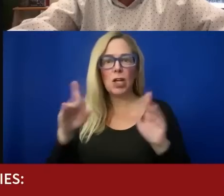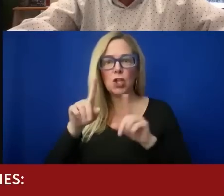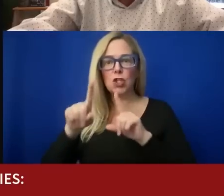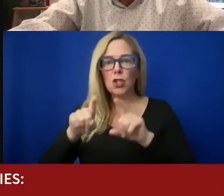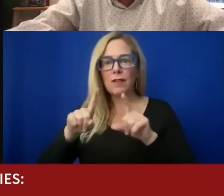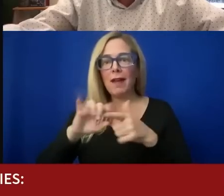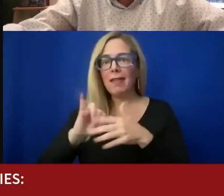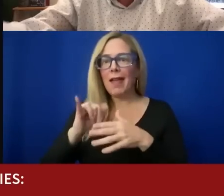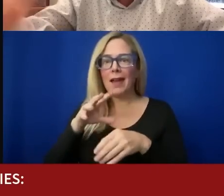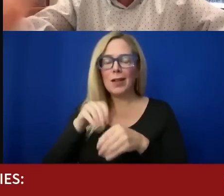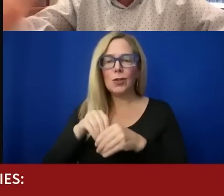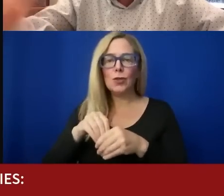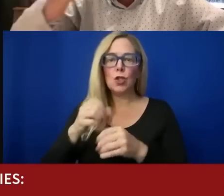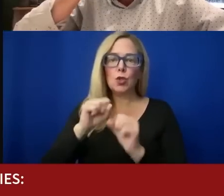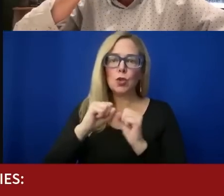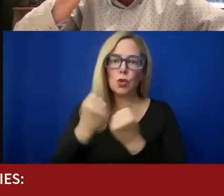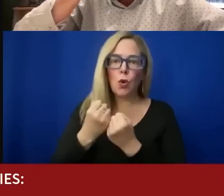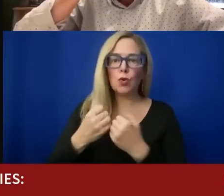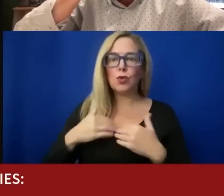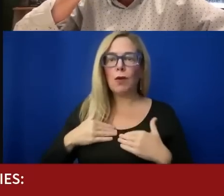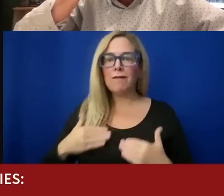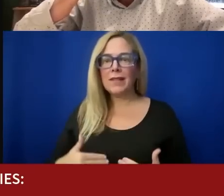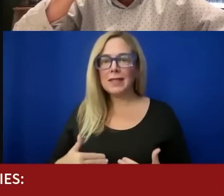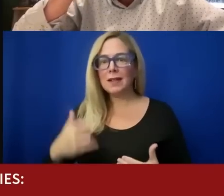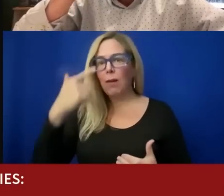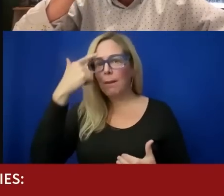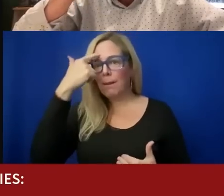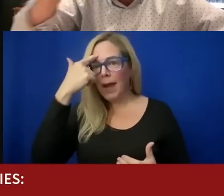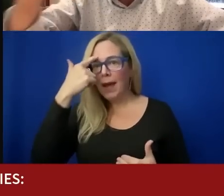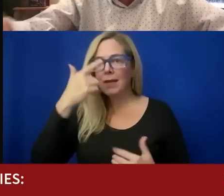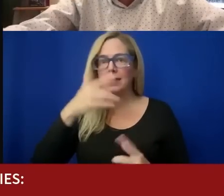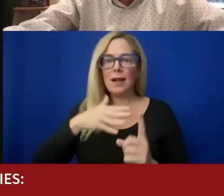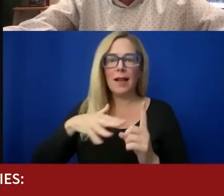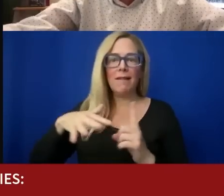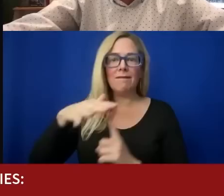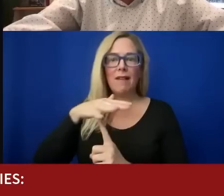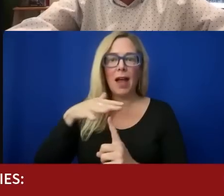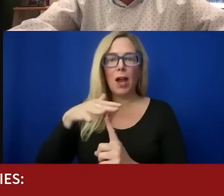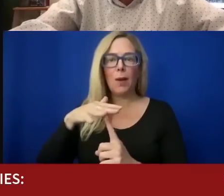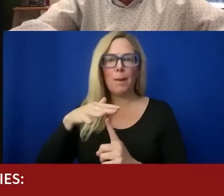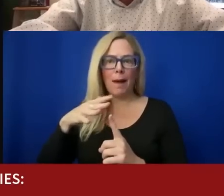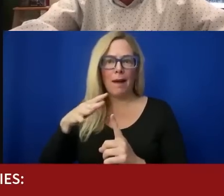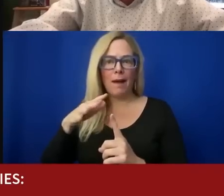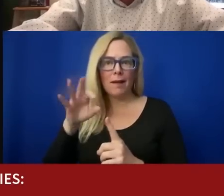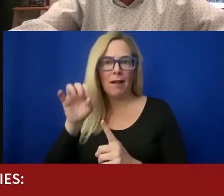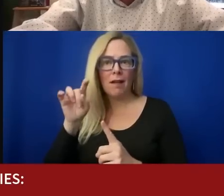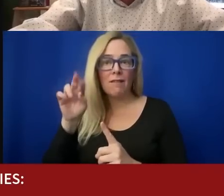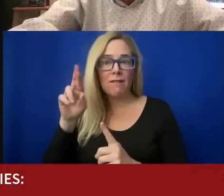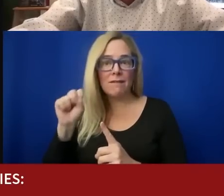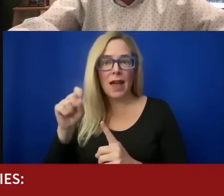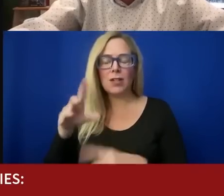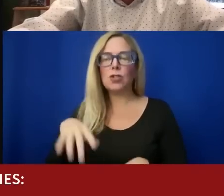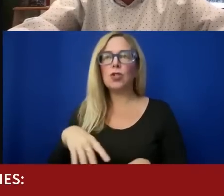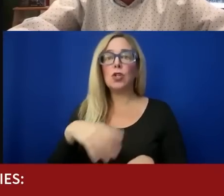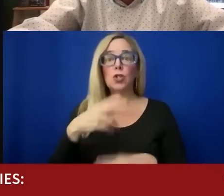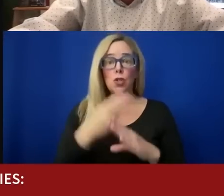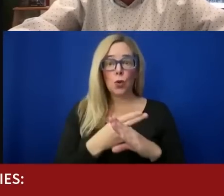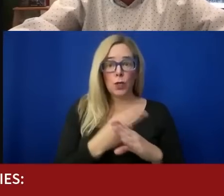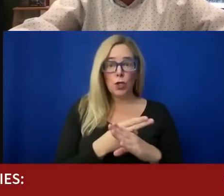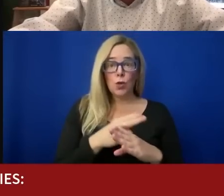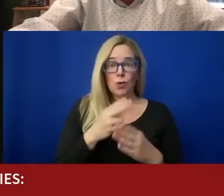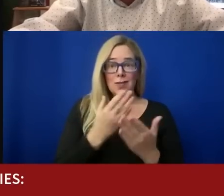well as environmental health factors. So with this, we use the data from the 2019 annual questionnaire to